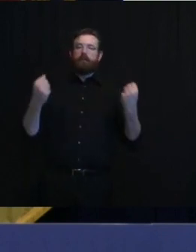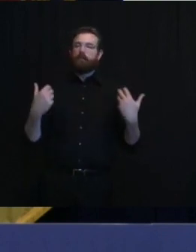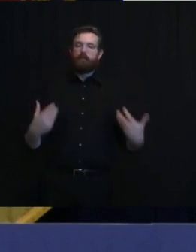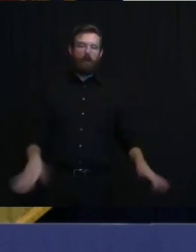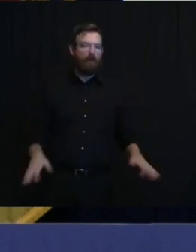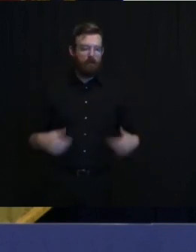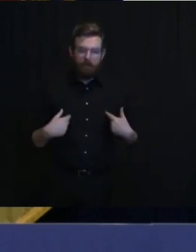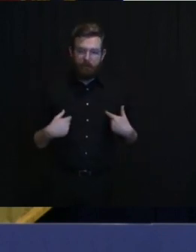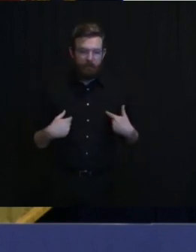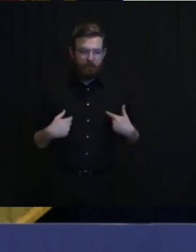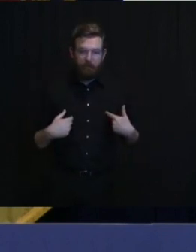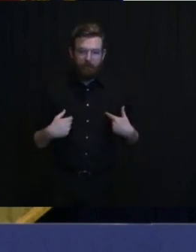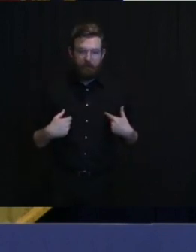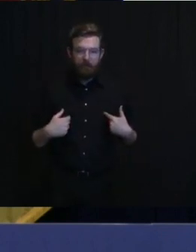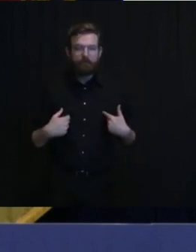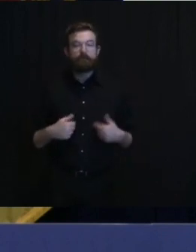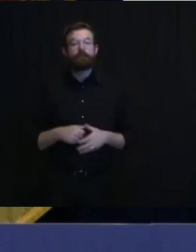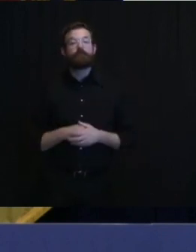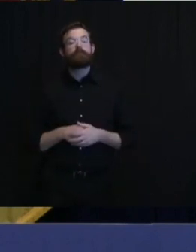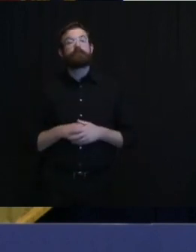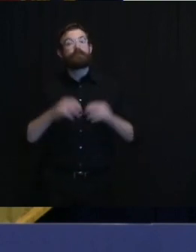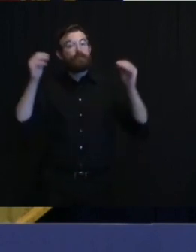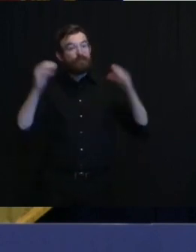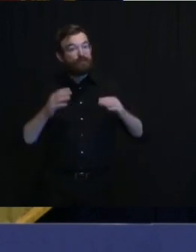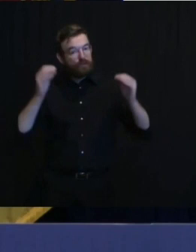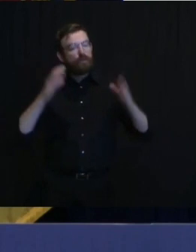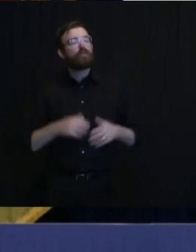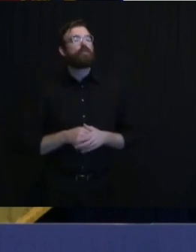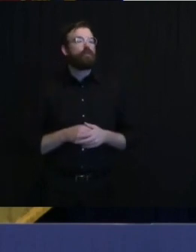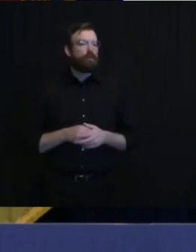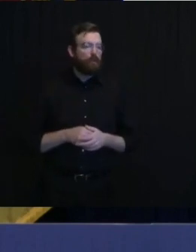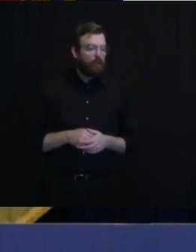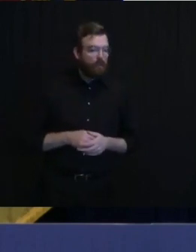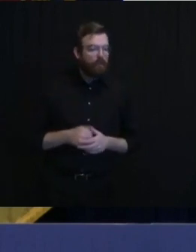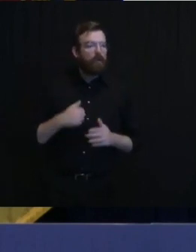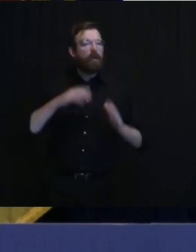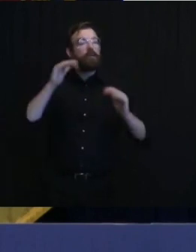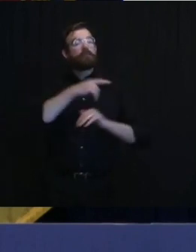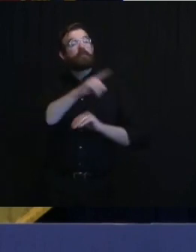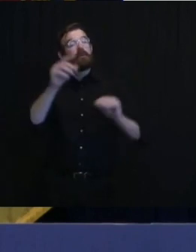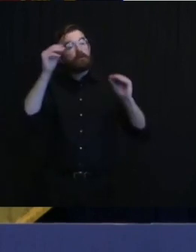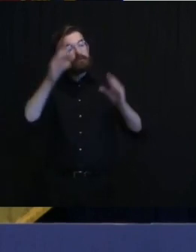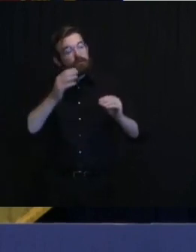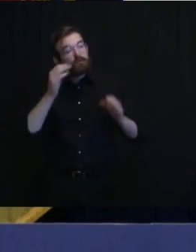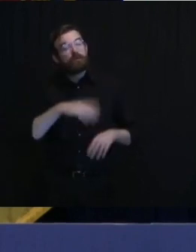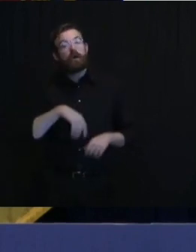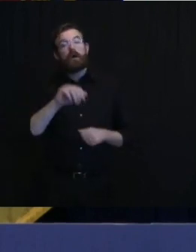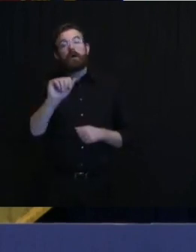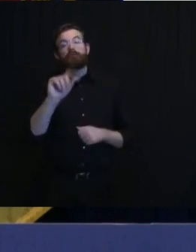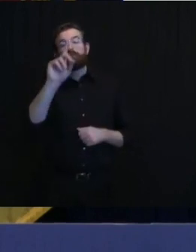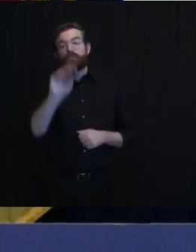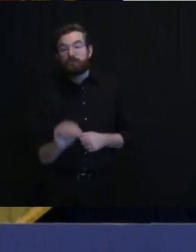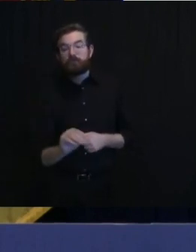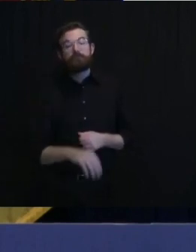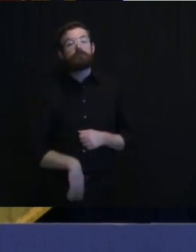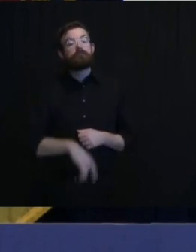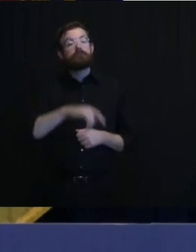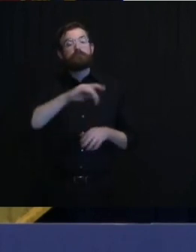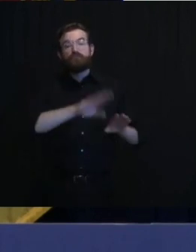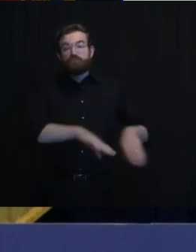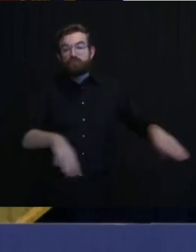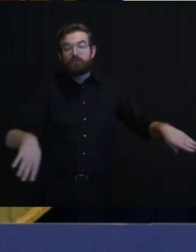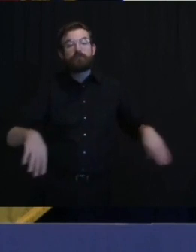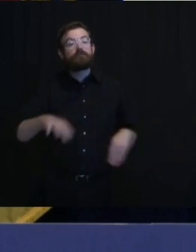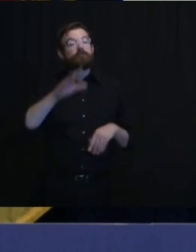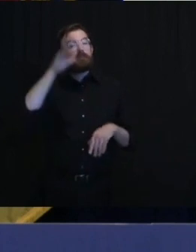at the district plans as they're being developed and say, you know what, I feel confident that I can safely and responsibly be in